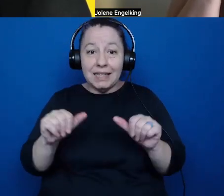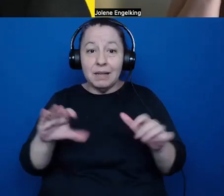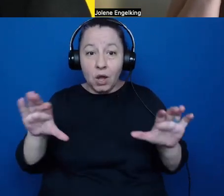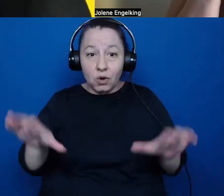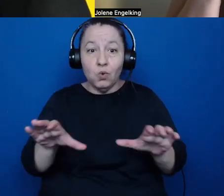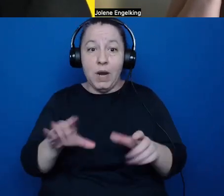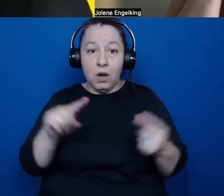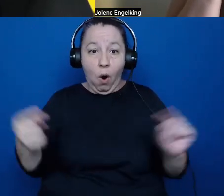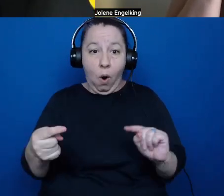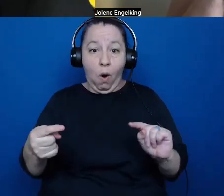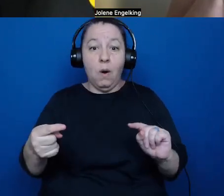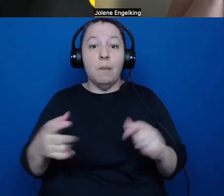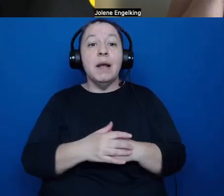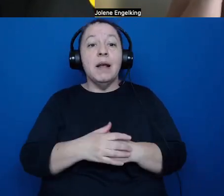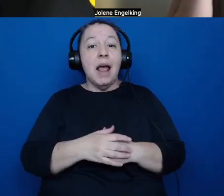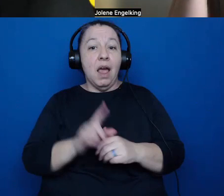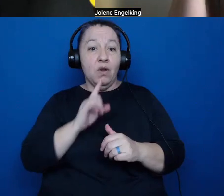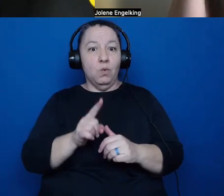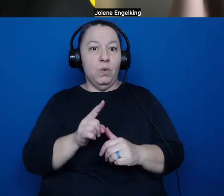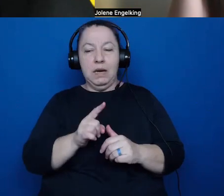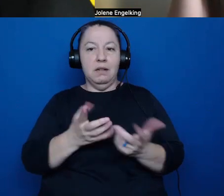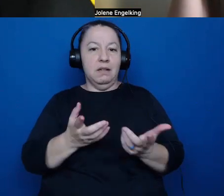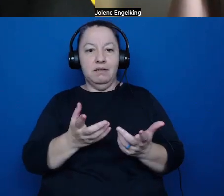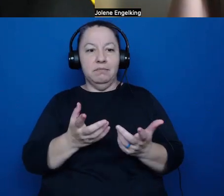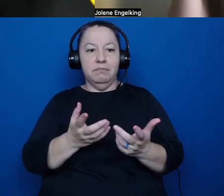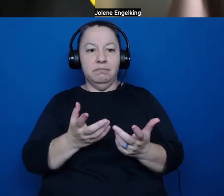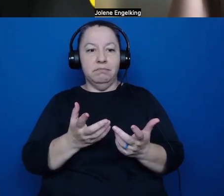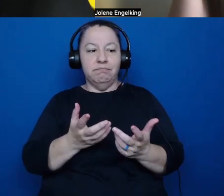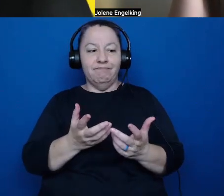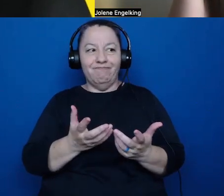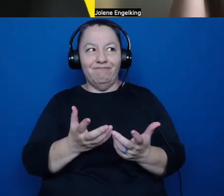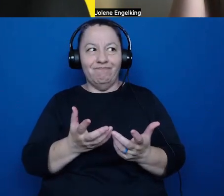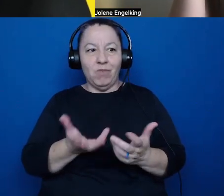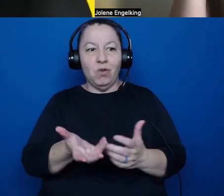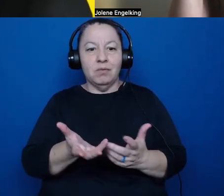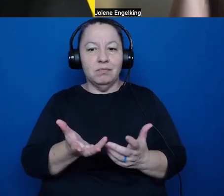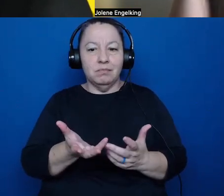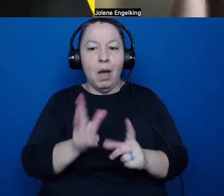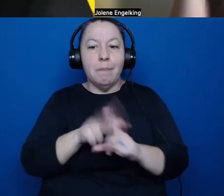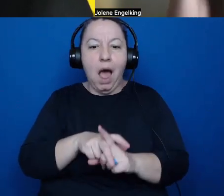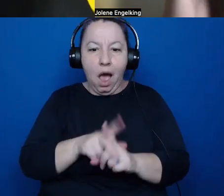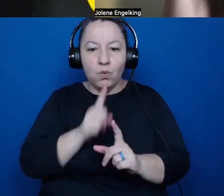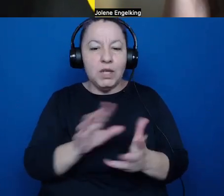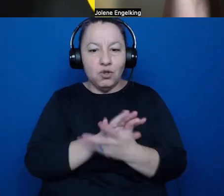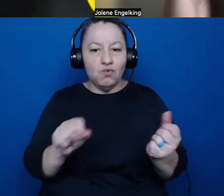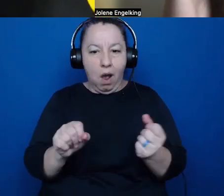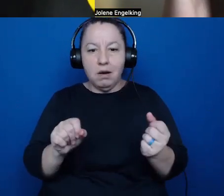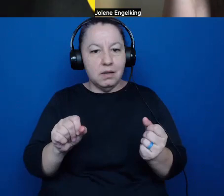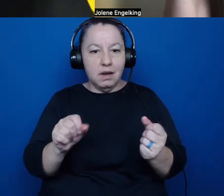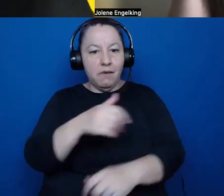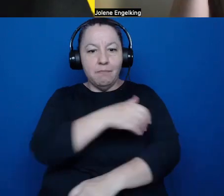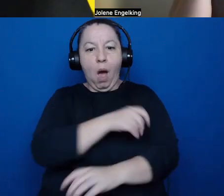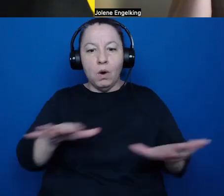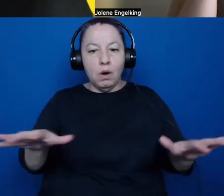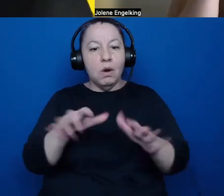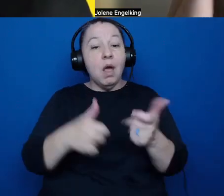really destructive forces. within most programs are receiving